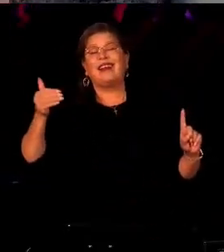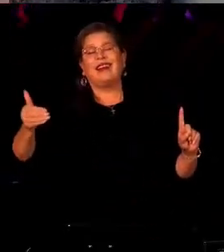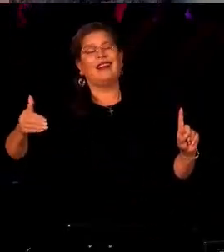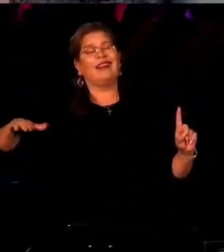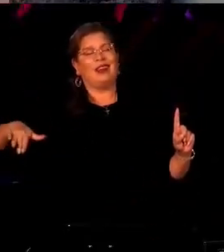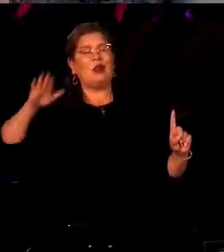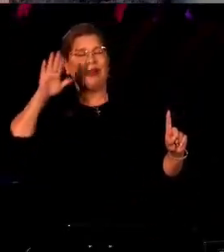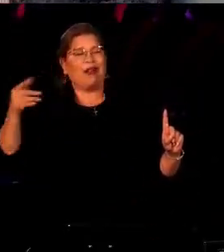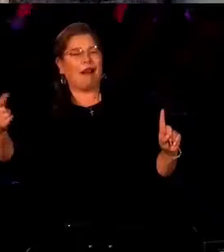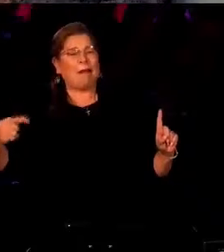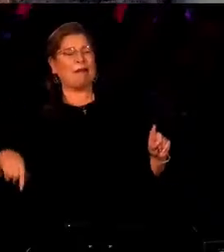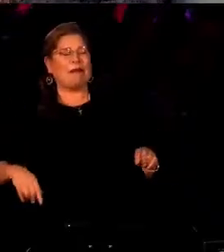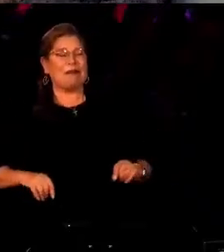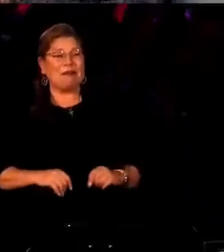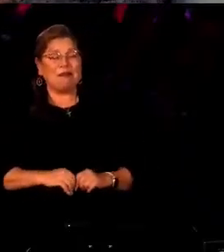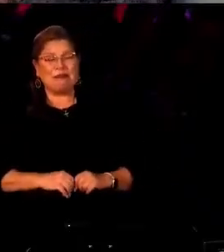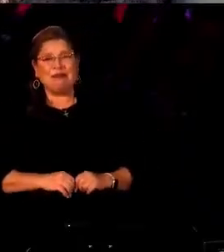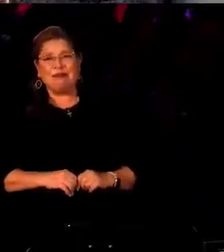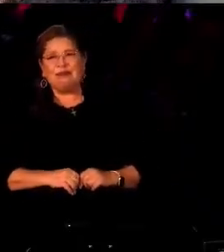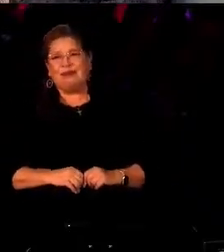Sunday's coming.